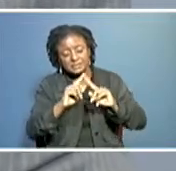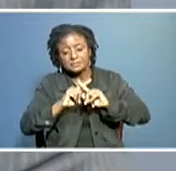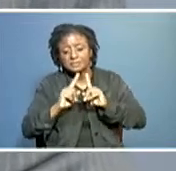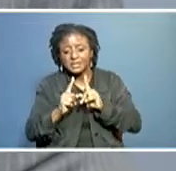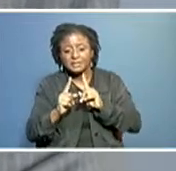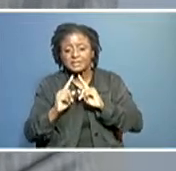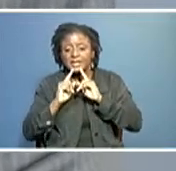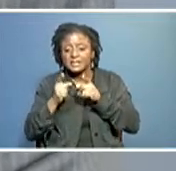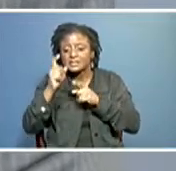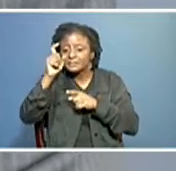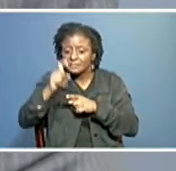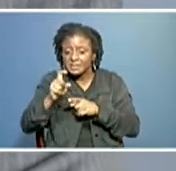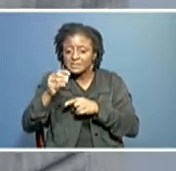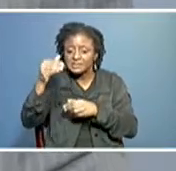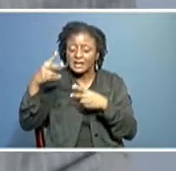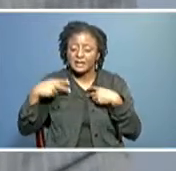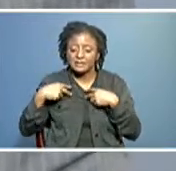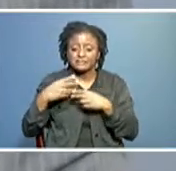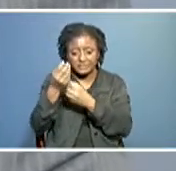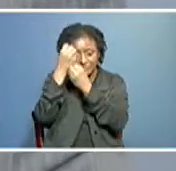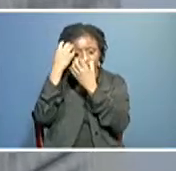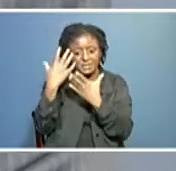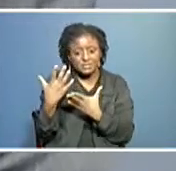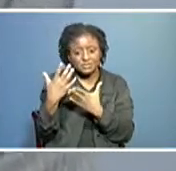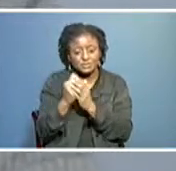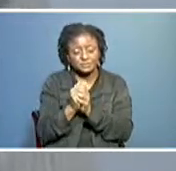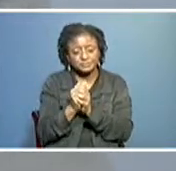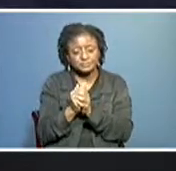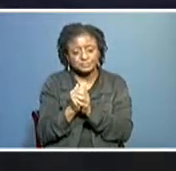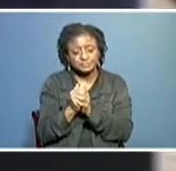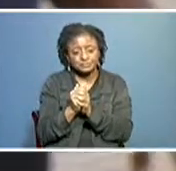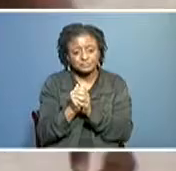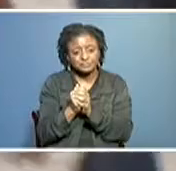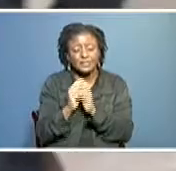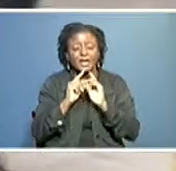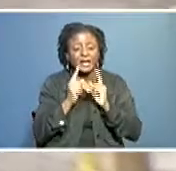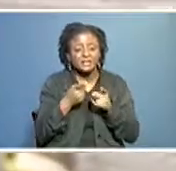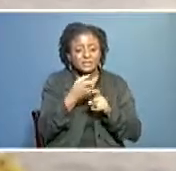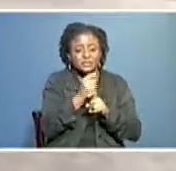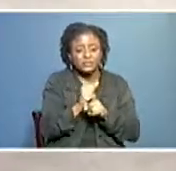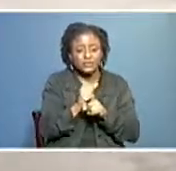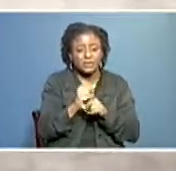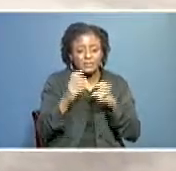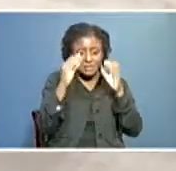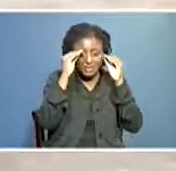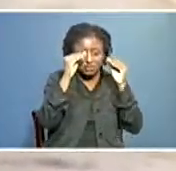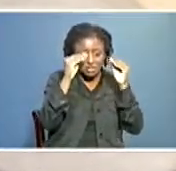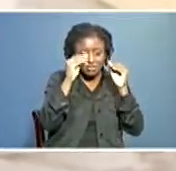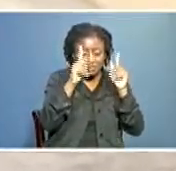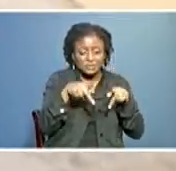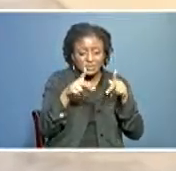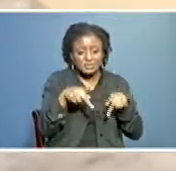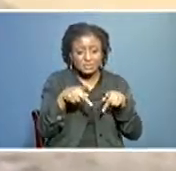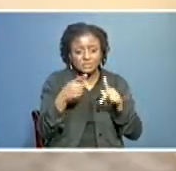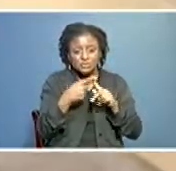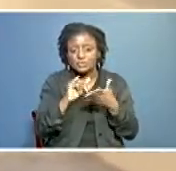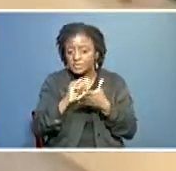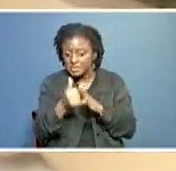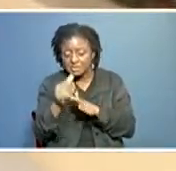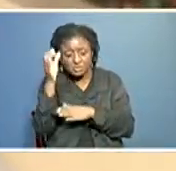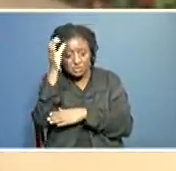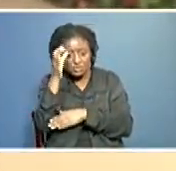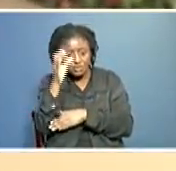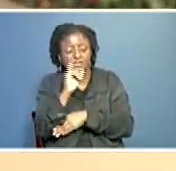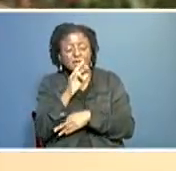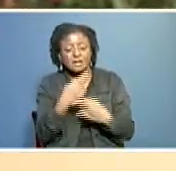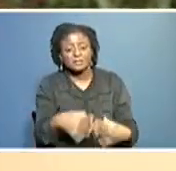place of information. Apostle Fernandez says answers from education officials to these concerns are crucial, especially